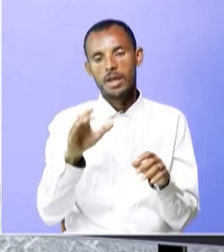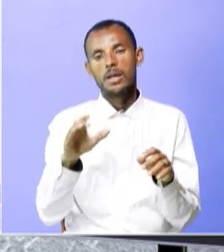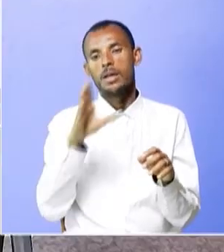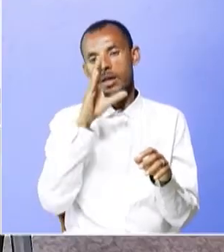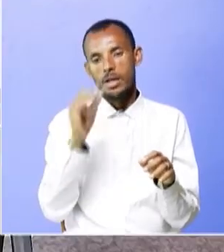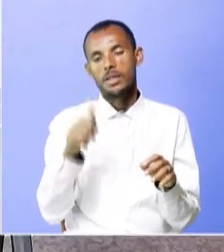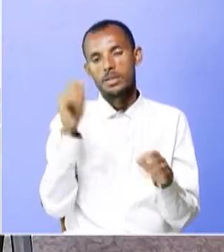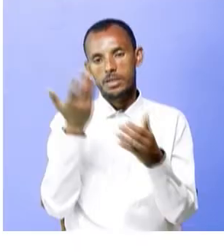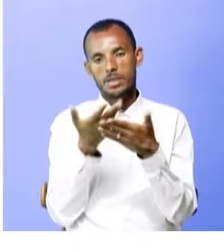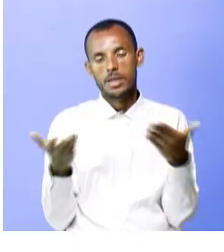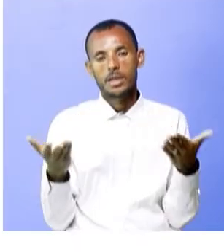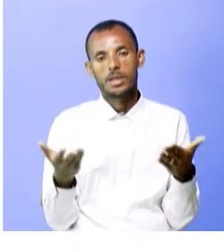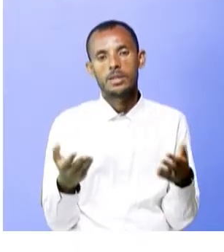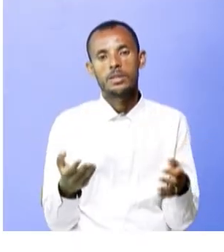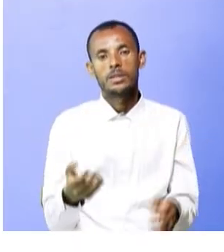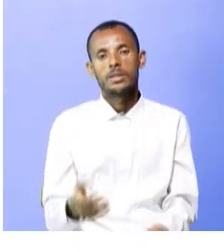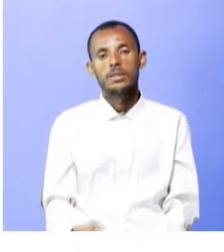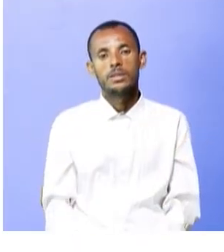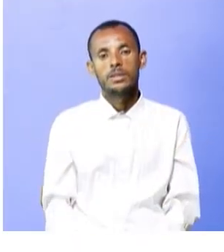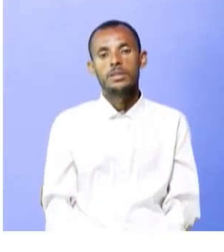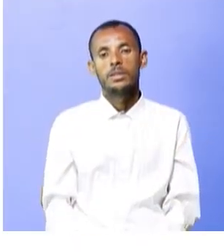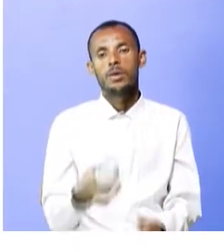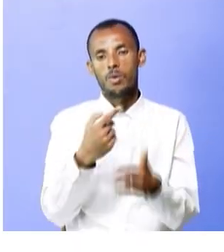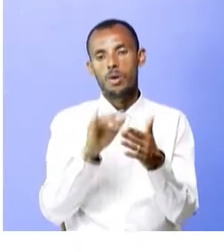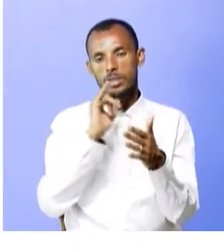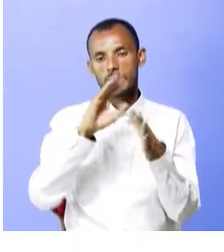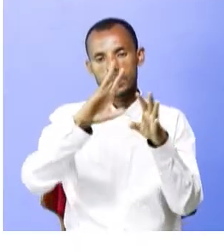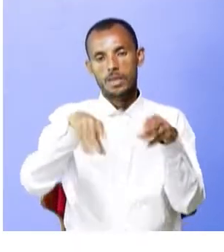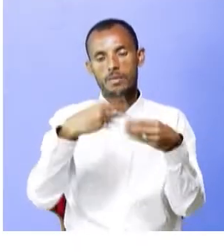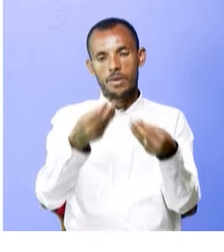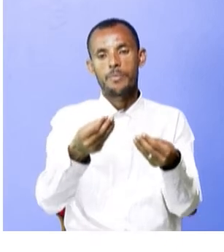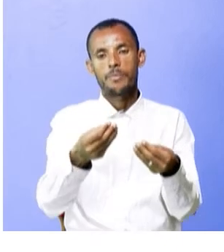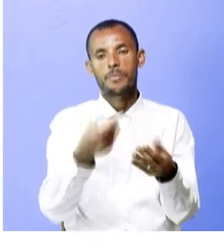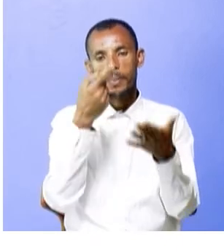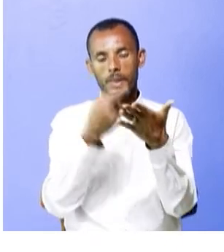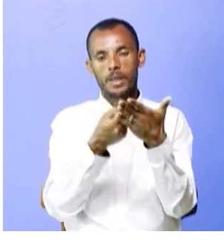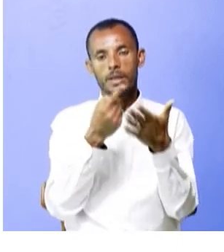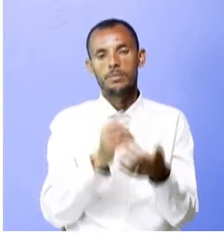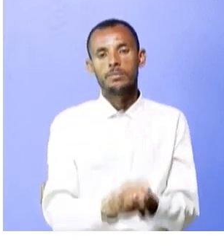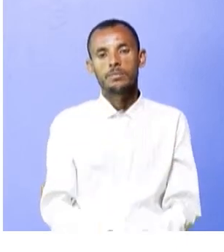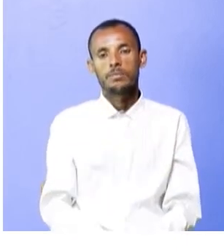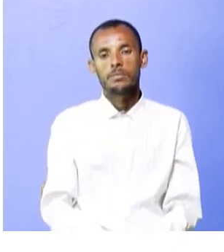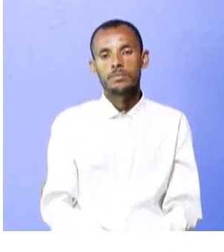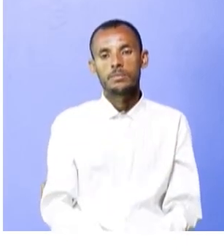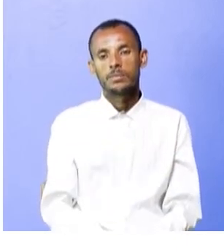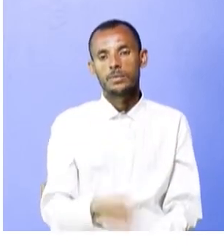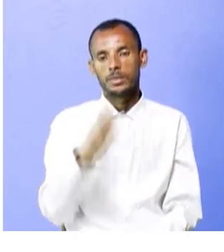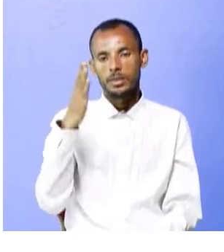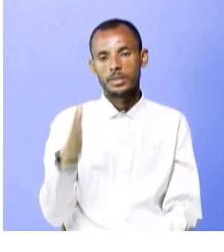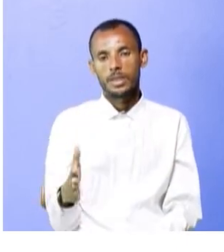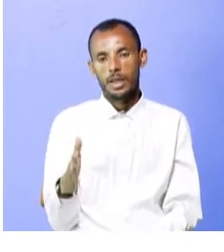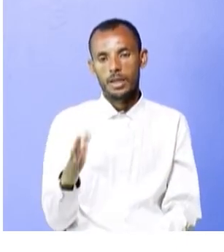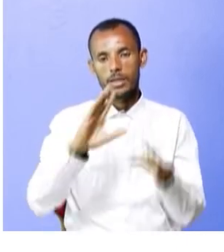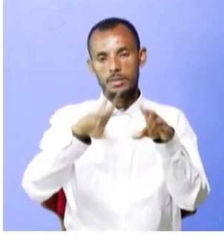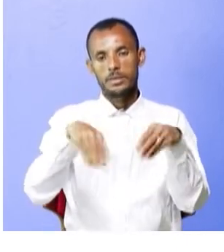other things. Okay, so what is given? What is given here? The side is